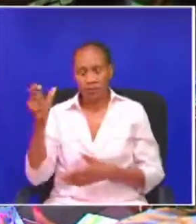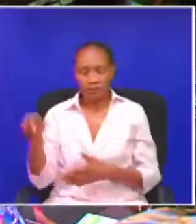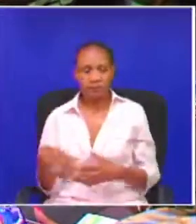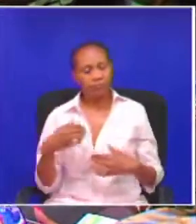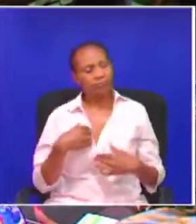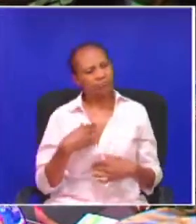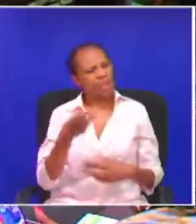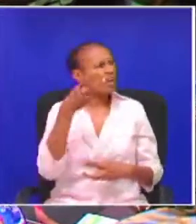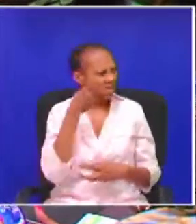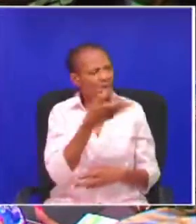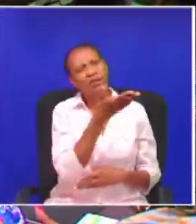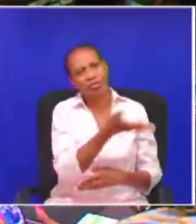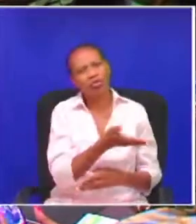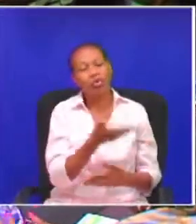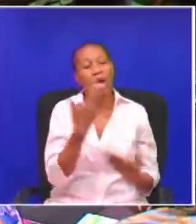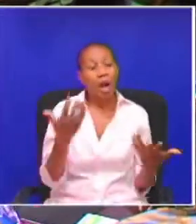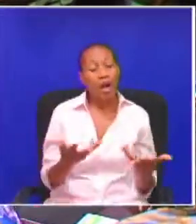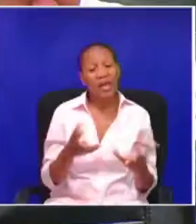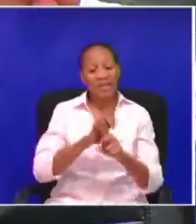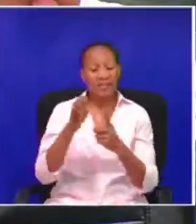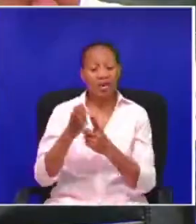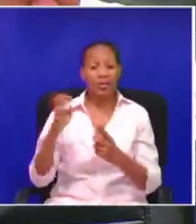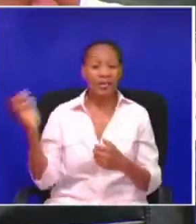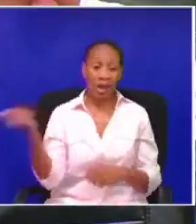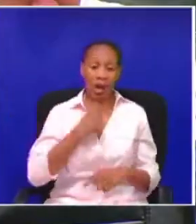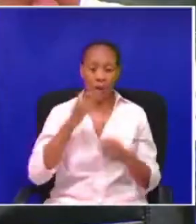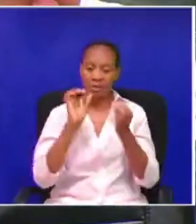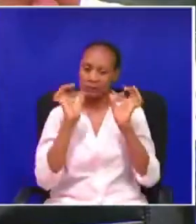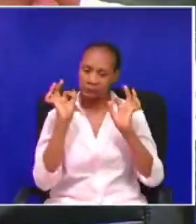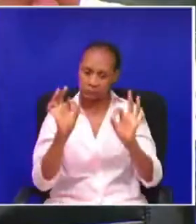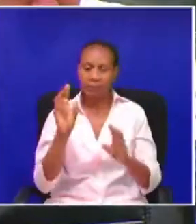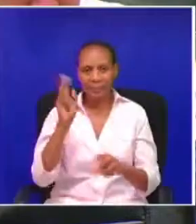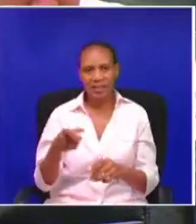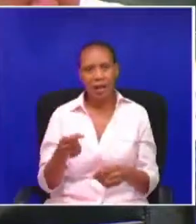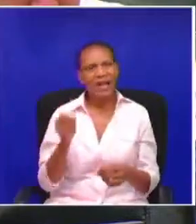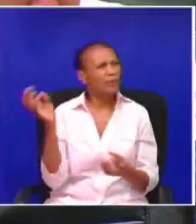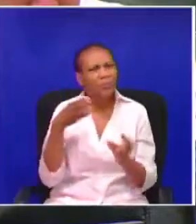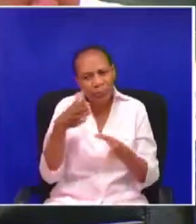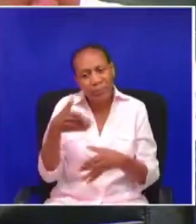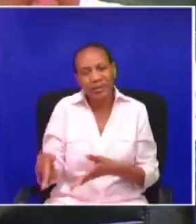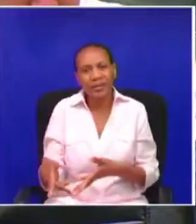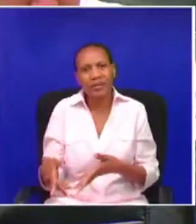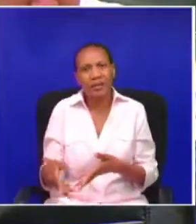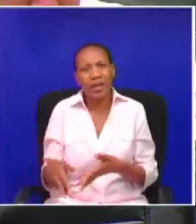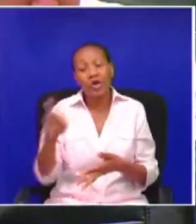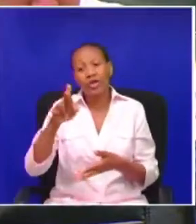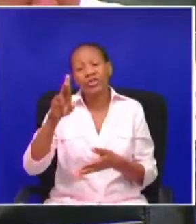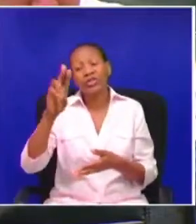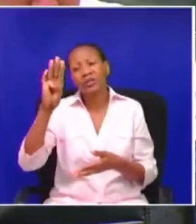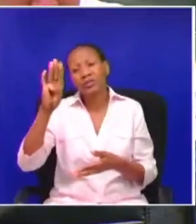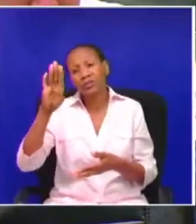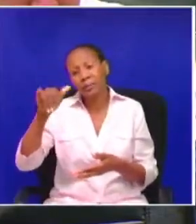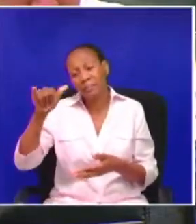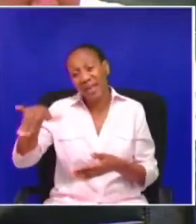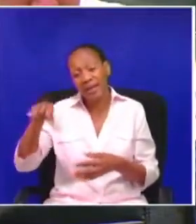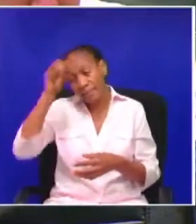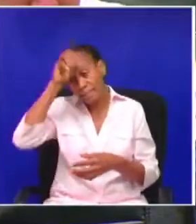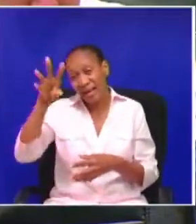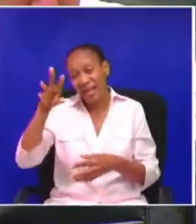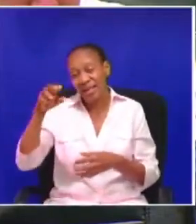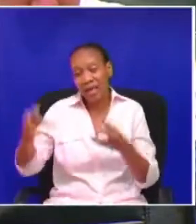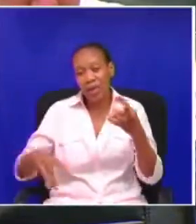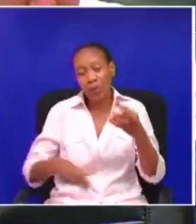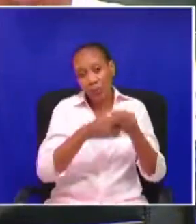what the President says about a conducive environment, and I think that's what we lack. Richards Bay Minerals contributes about 8 billion rand to the